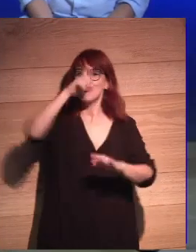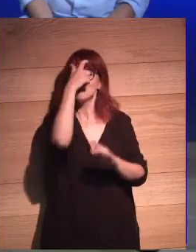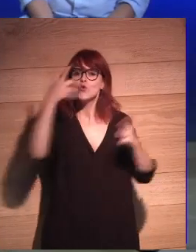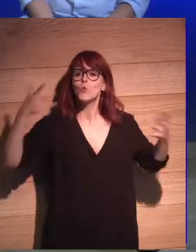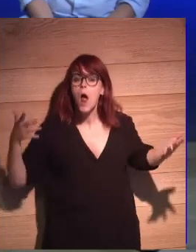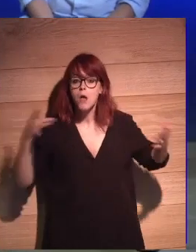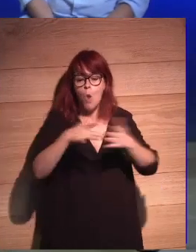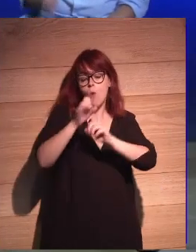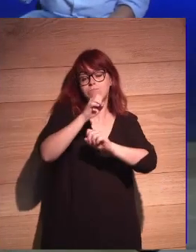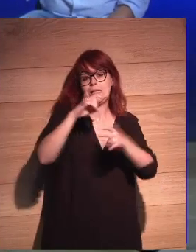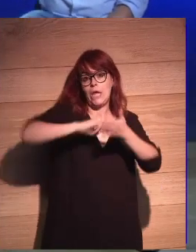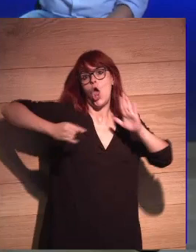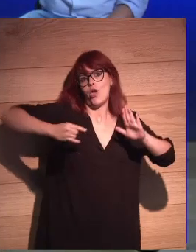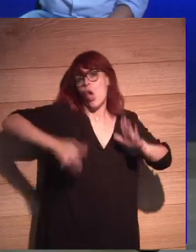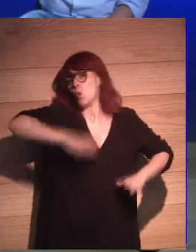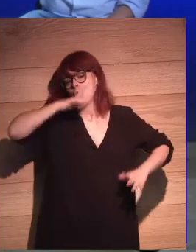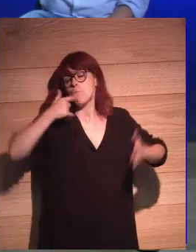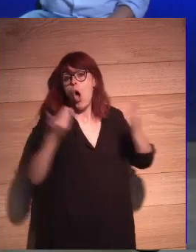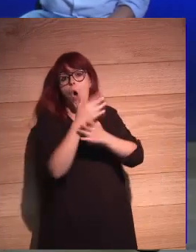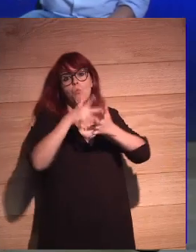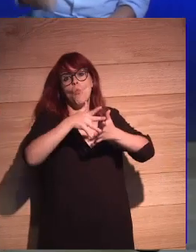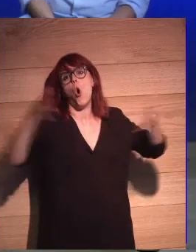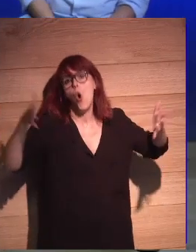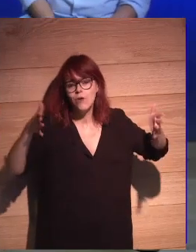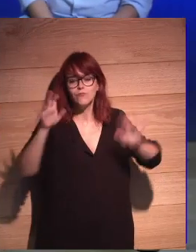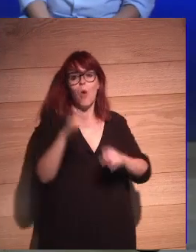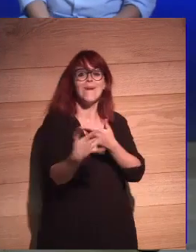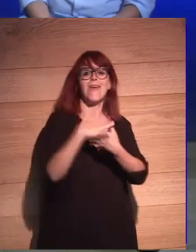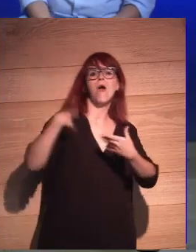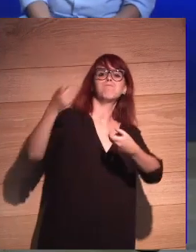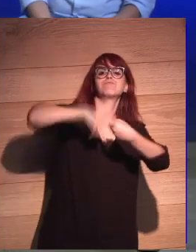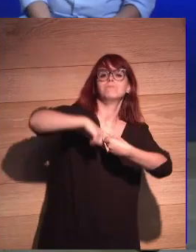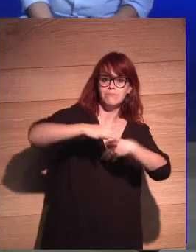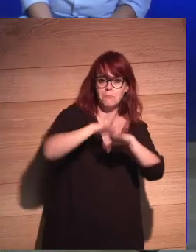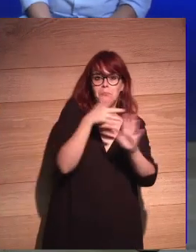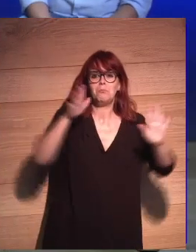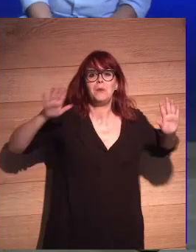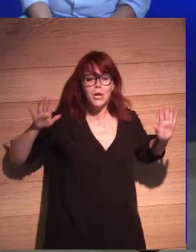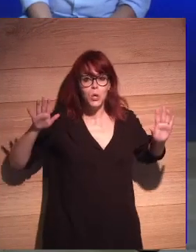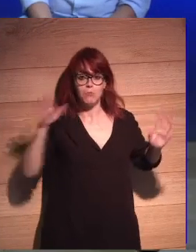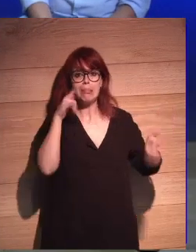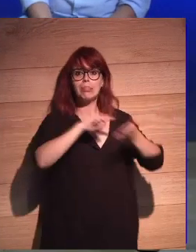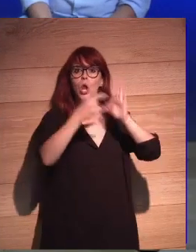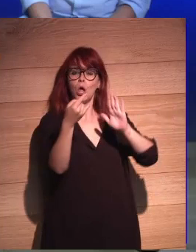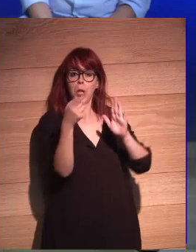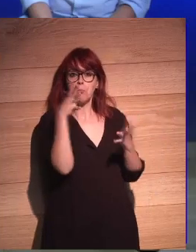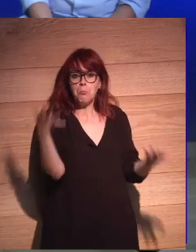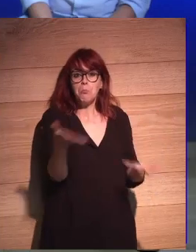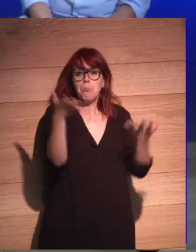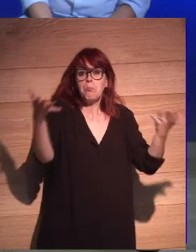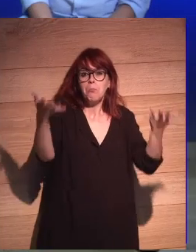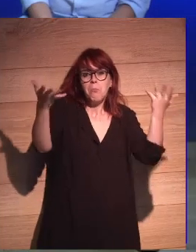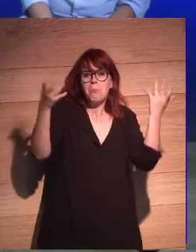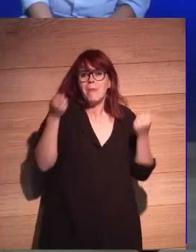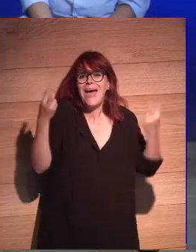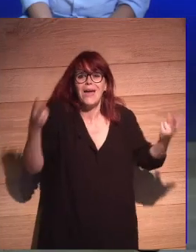need to explain that concept, because with the boom of the technologies, everybody wants to join all this world, and